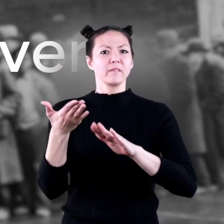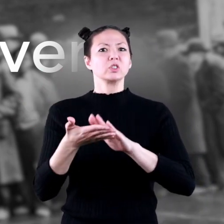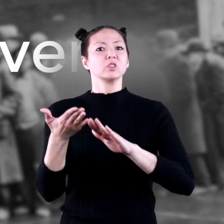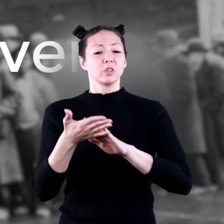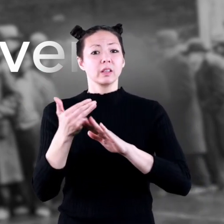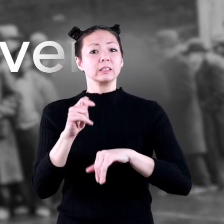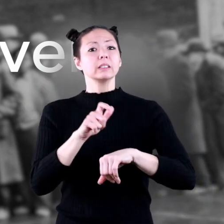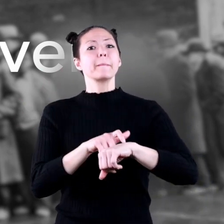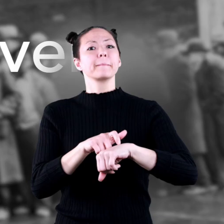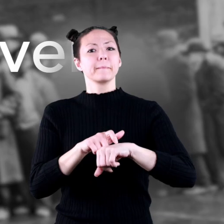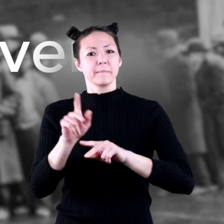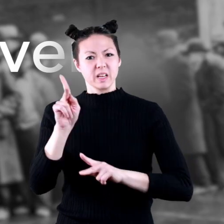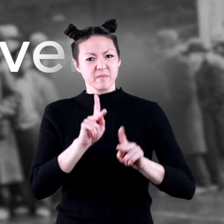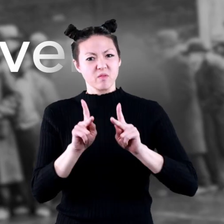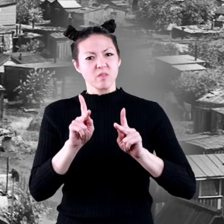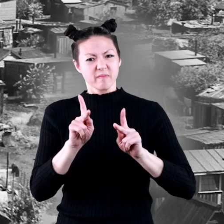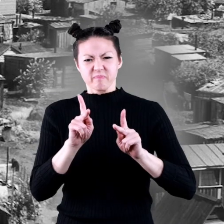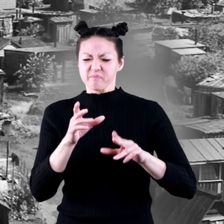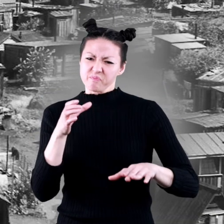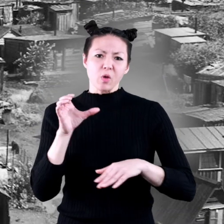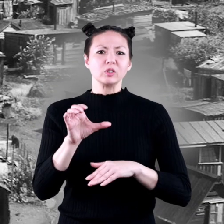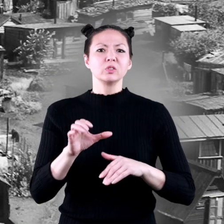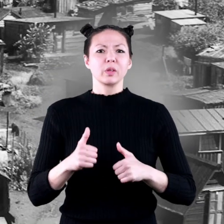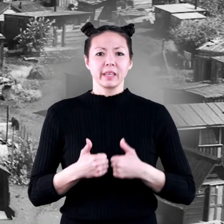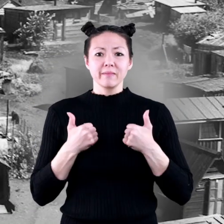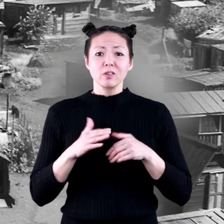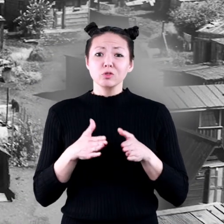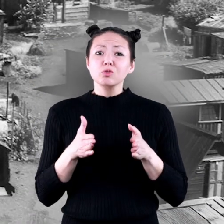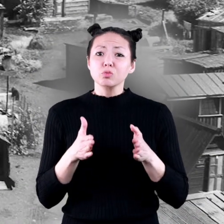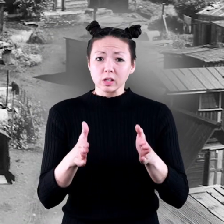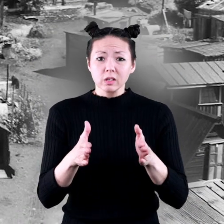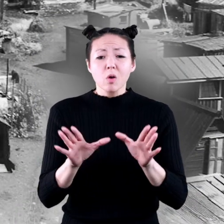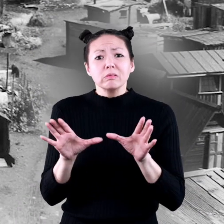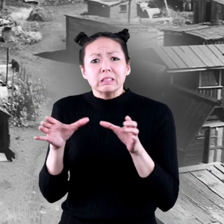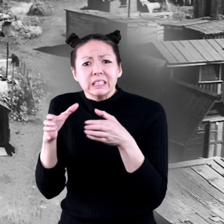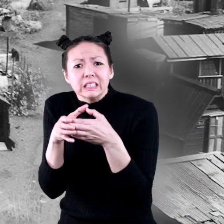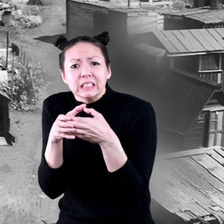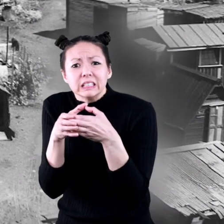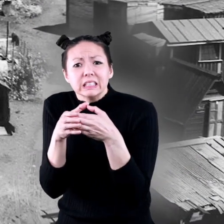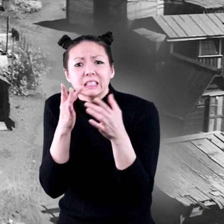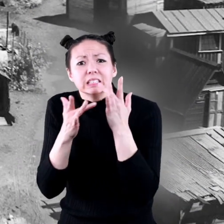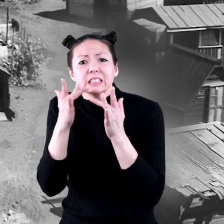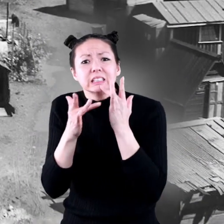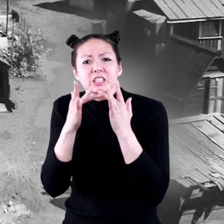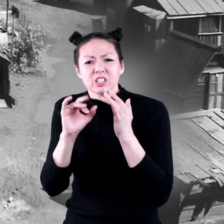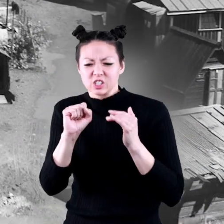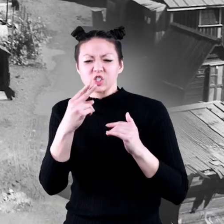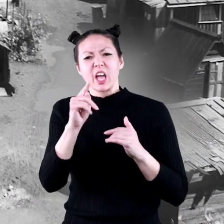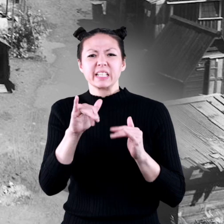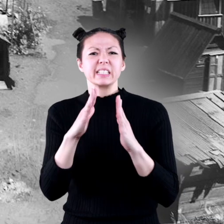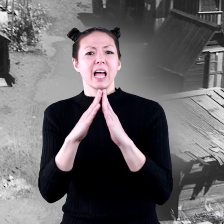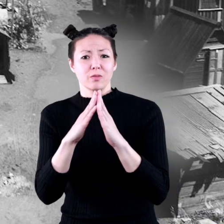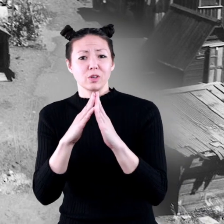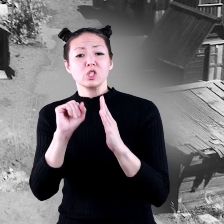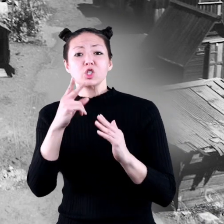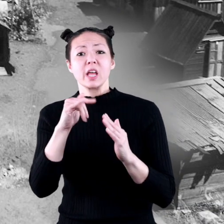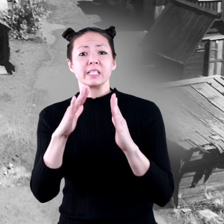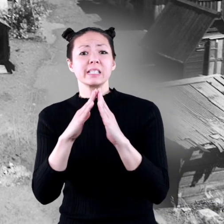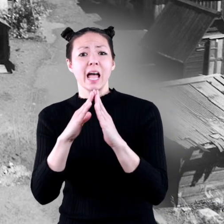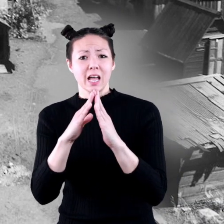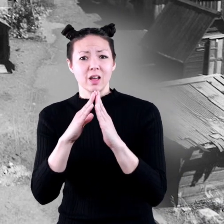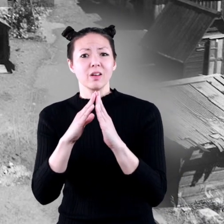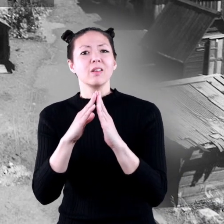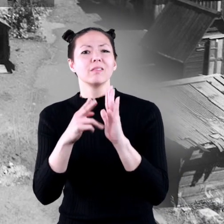had taken office earlier that year. At the time, people were forced to live on the streets in groups of shacks called